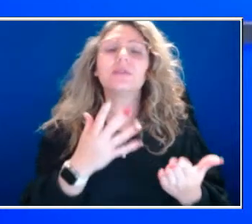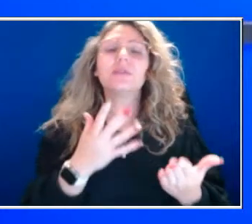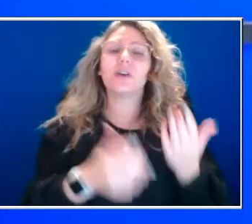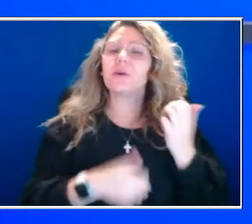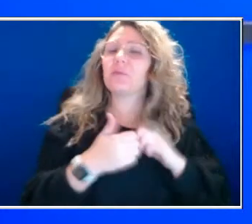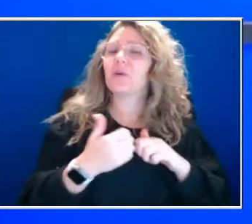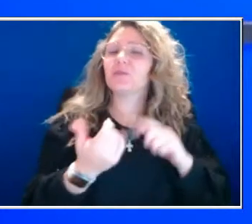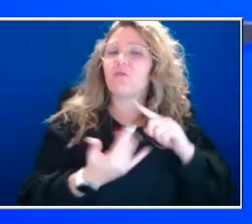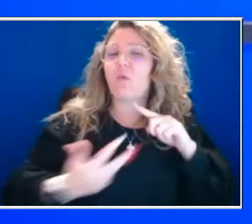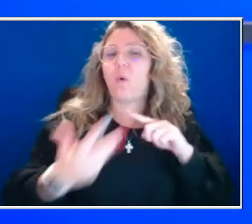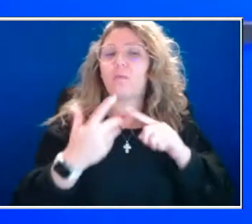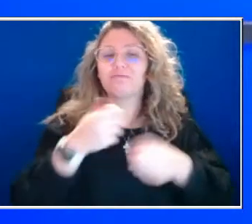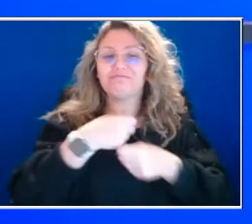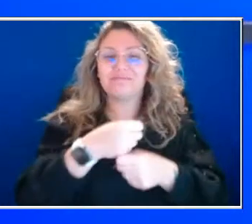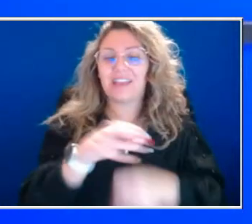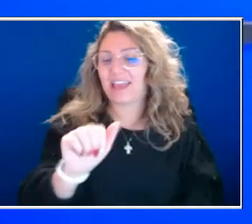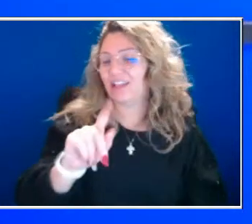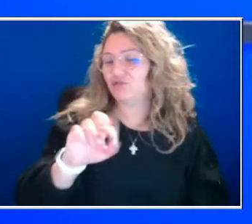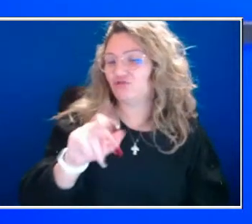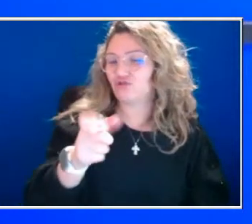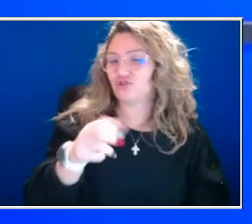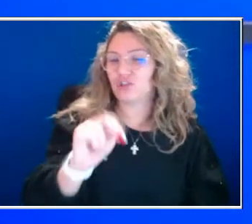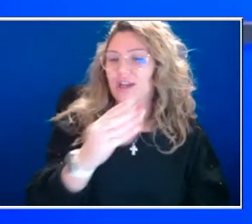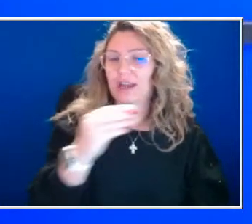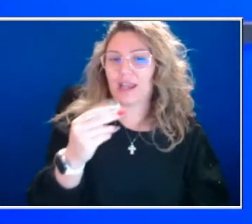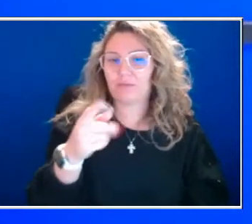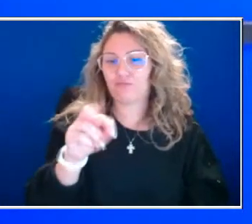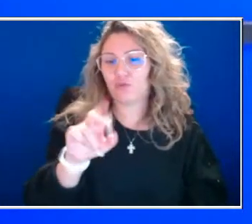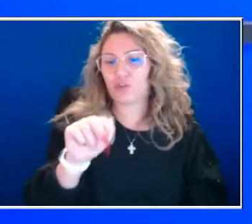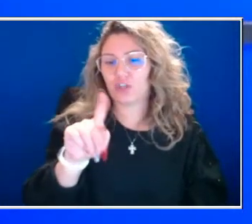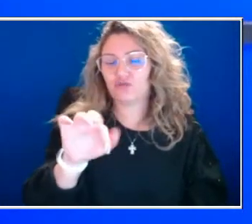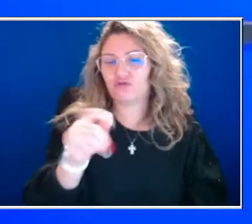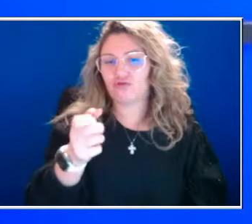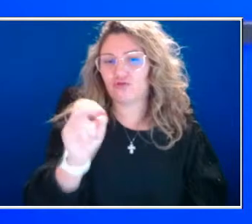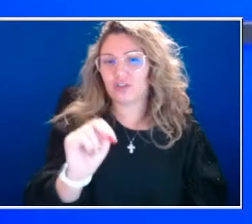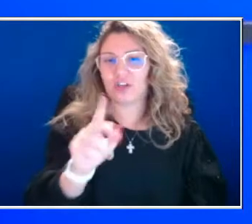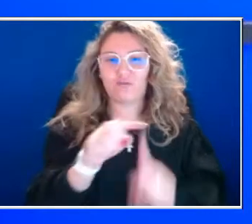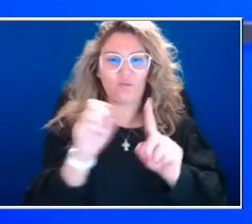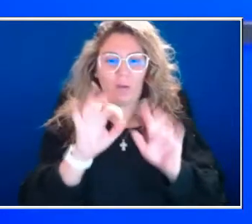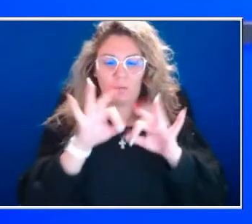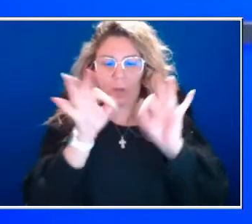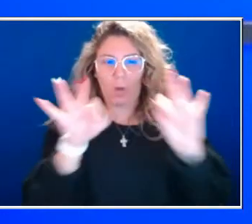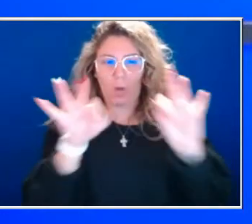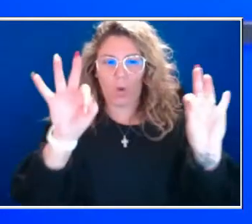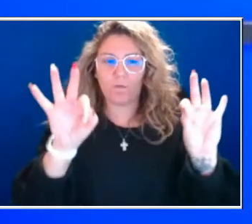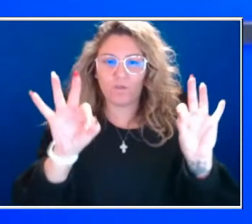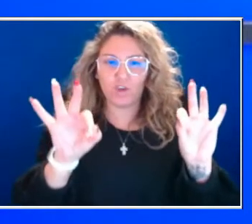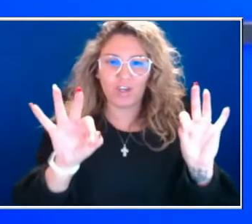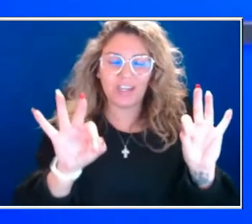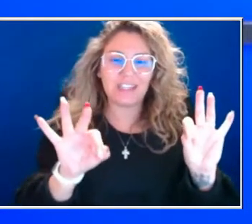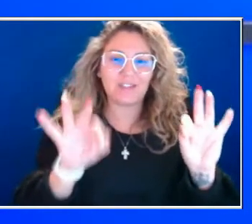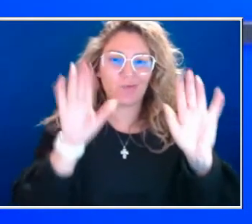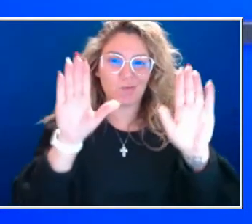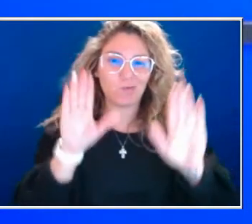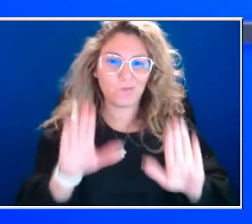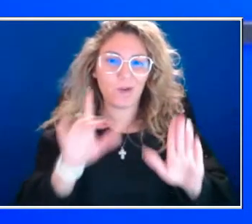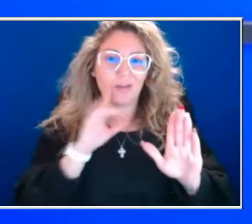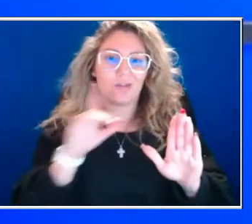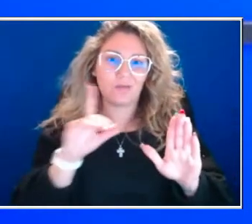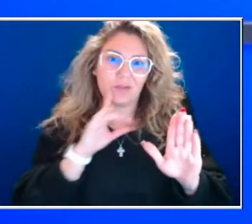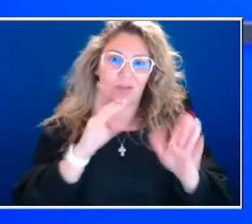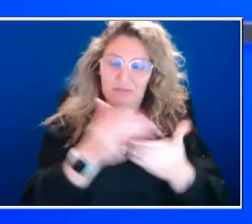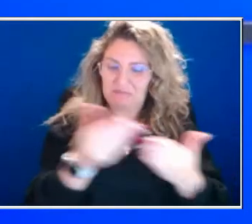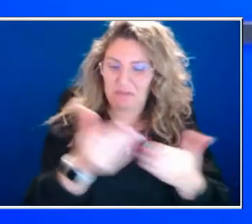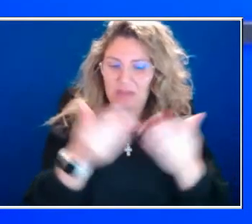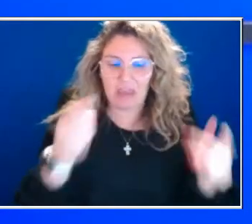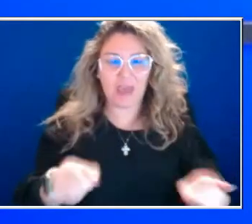terms of estrogen and progesterone come from the ovaries, and there is a great succession in that amount of hormone production that happens with menopause. But